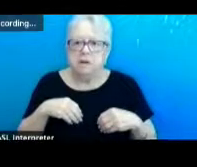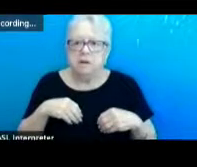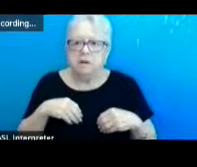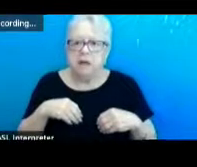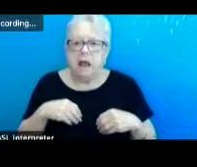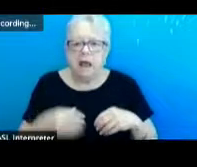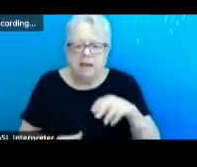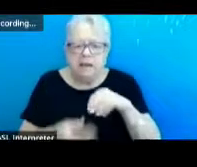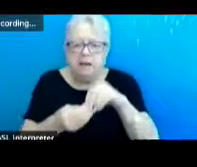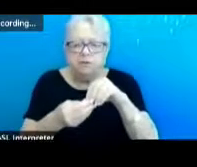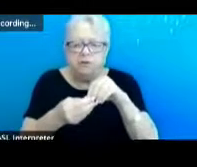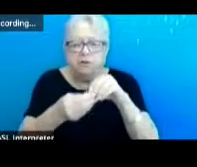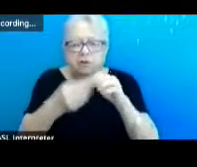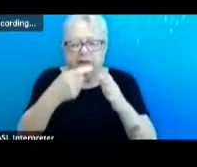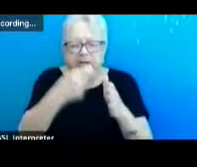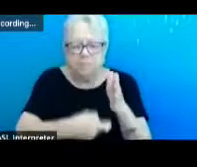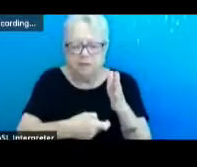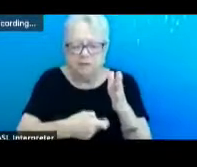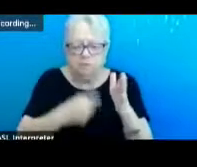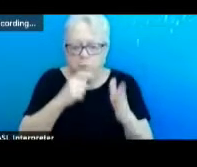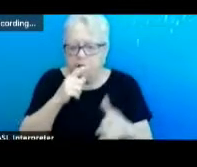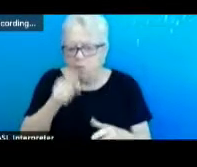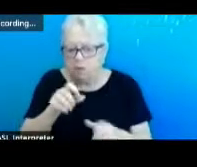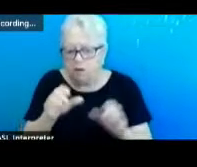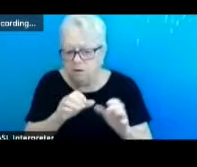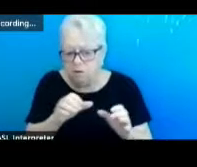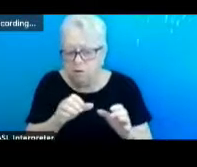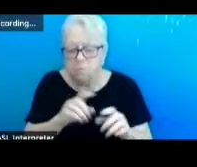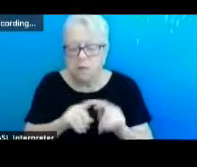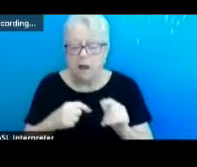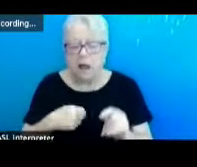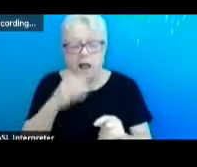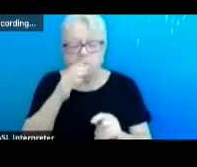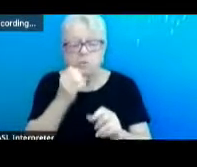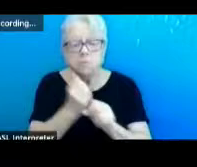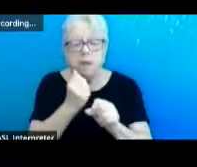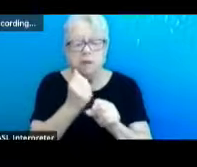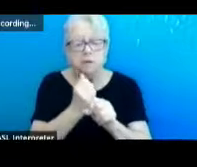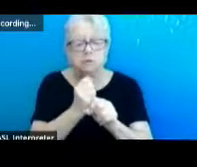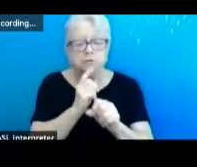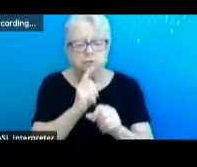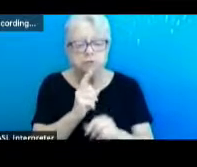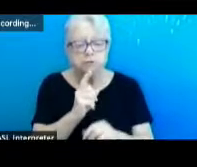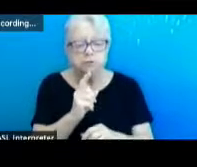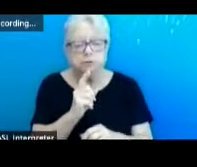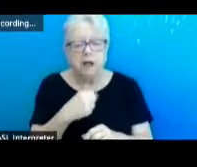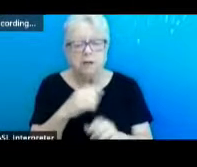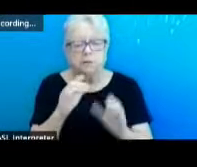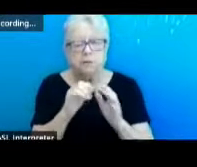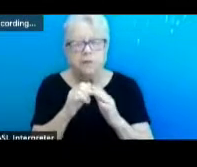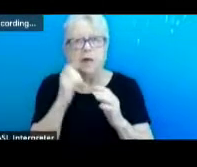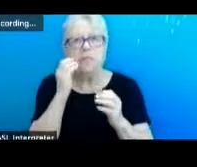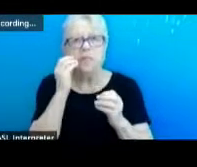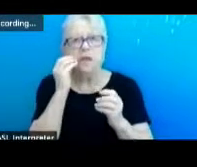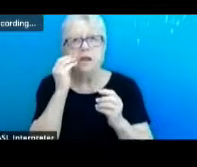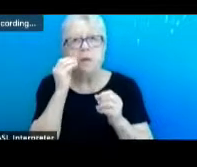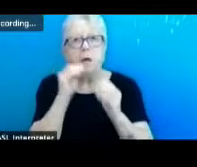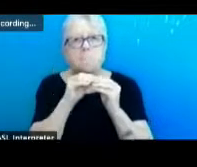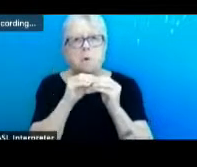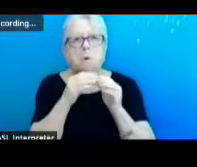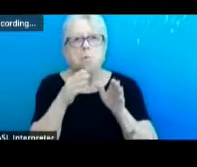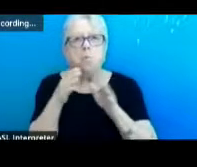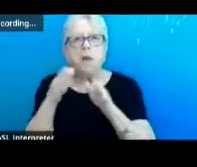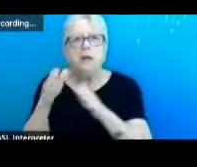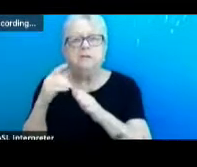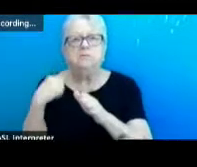But I will continue to make sure that we do that, and kind of look for more ways to make sure that we're stretching the dollar